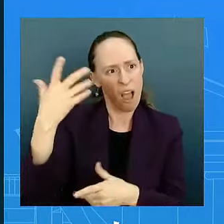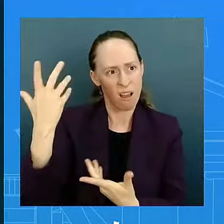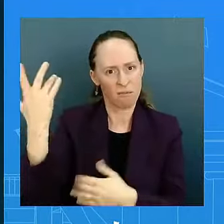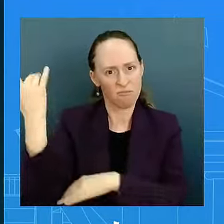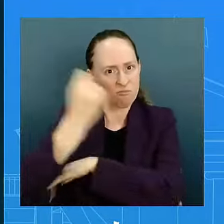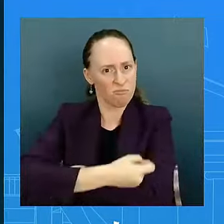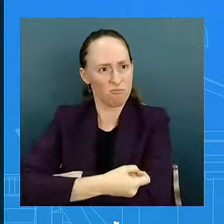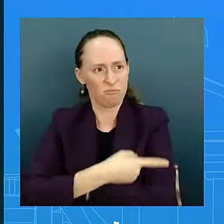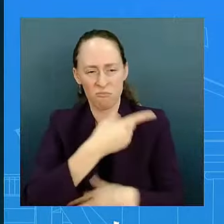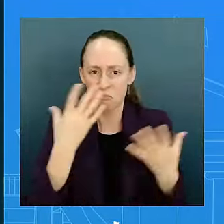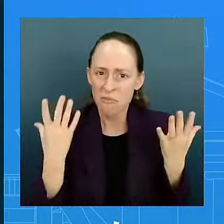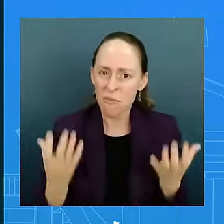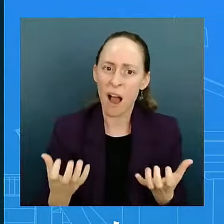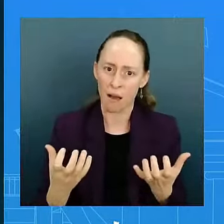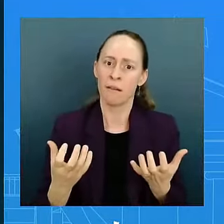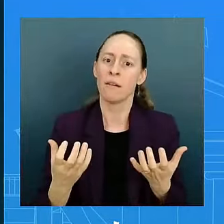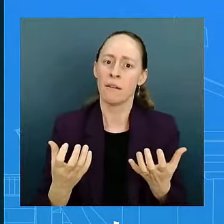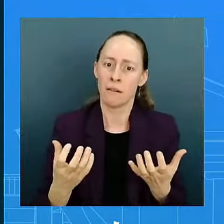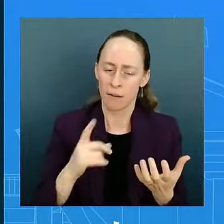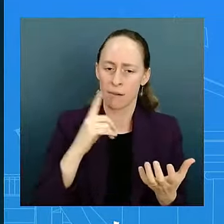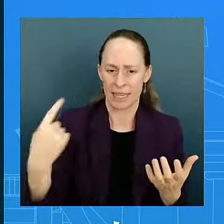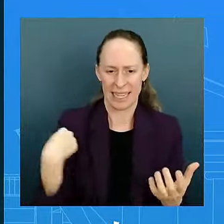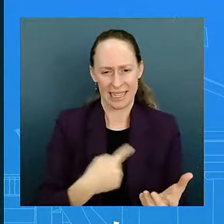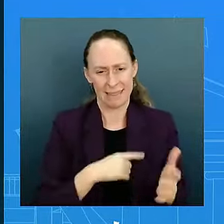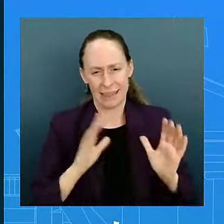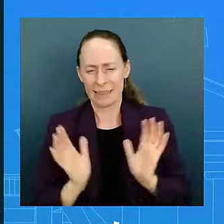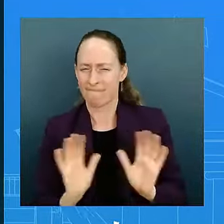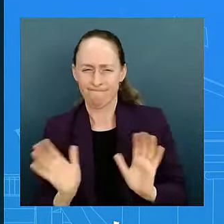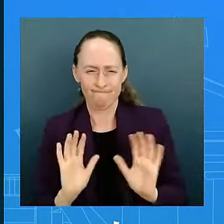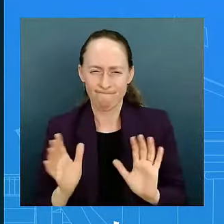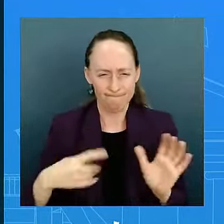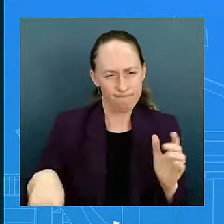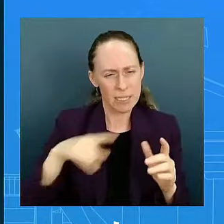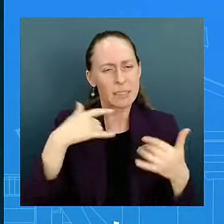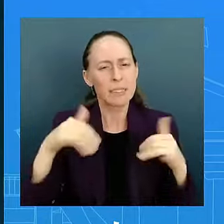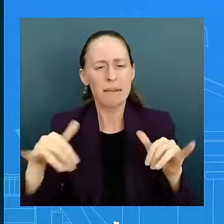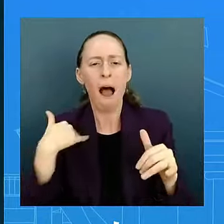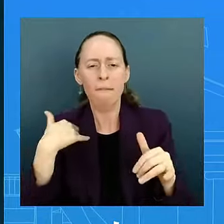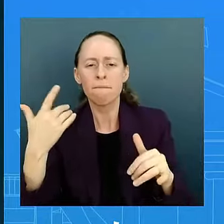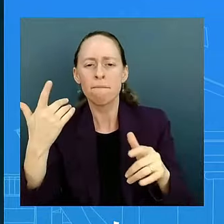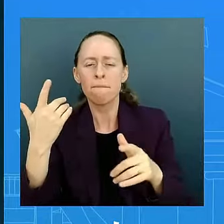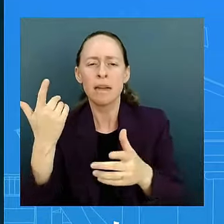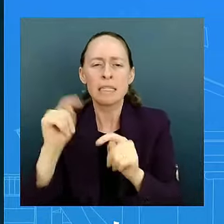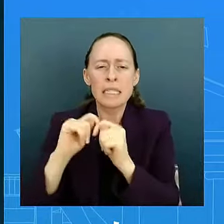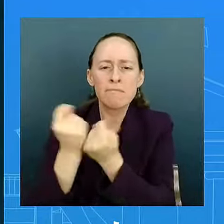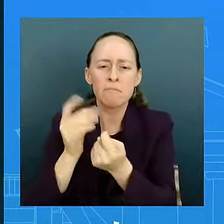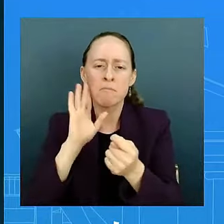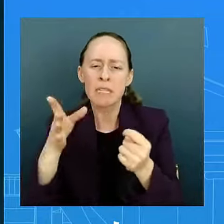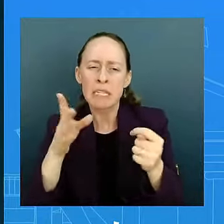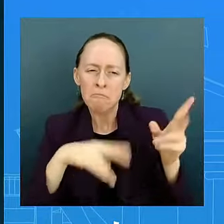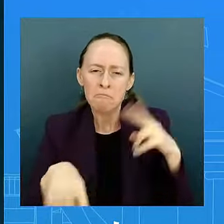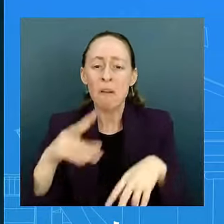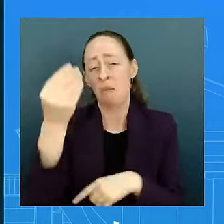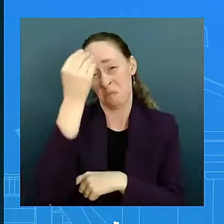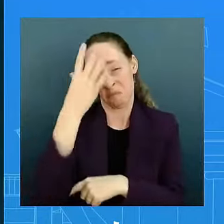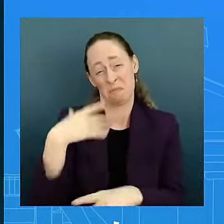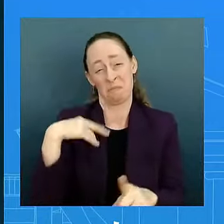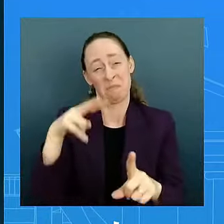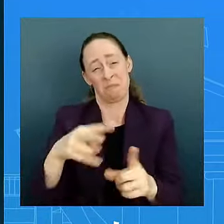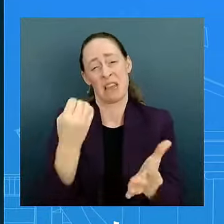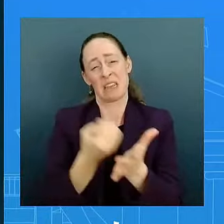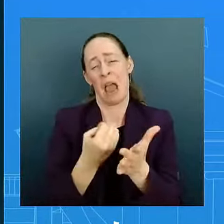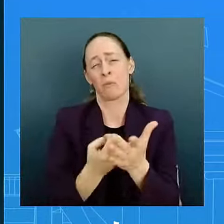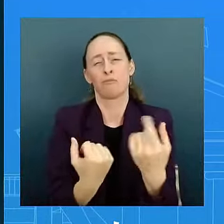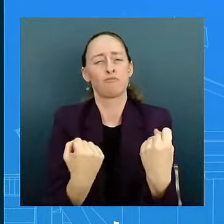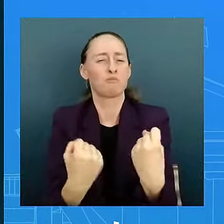monitor the situation, but we believe that the economy remains resilient, and that's what's going to be our focus. Thank you. Hey, Karine,